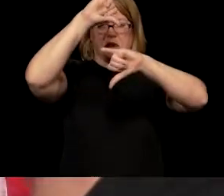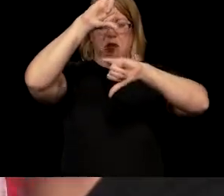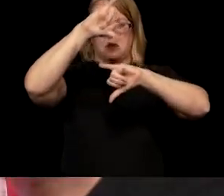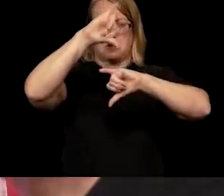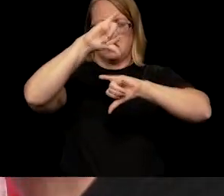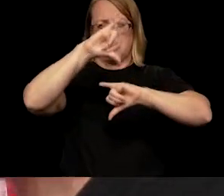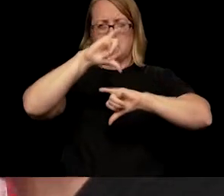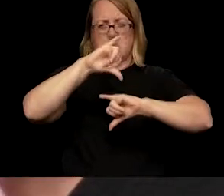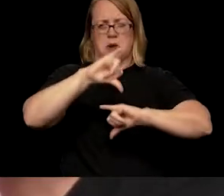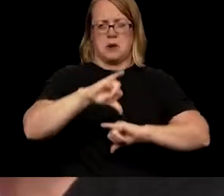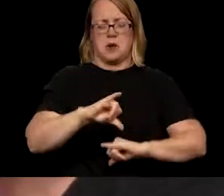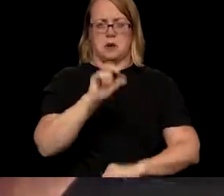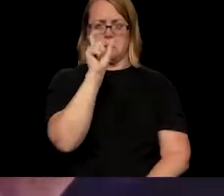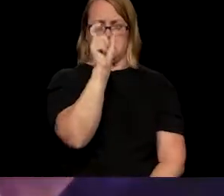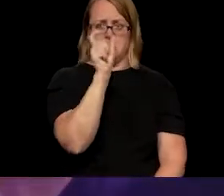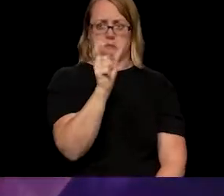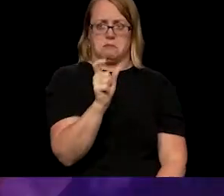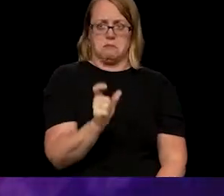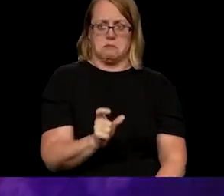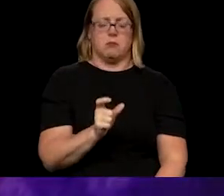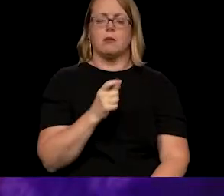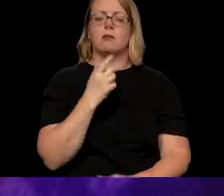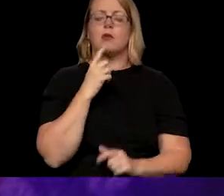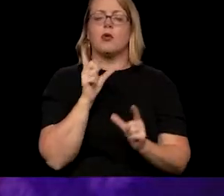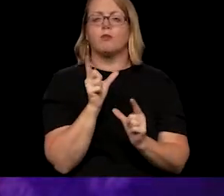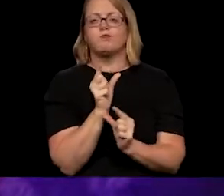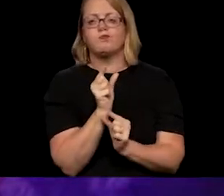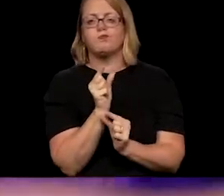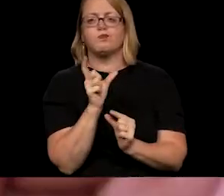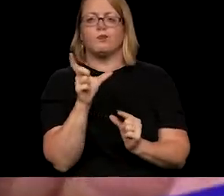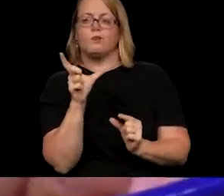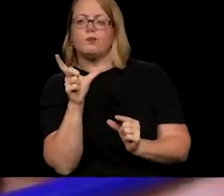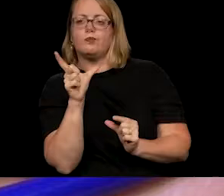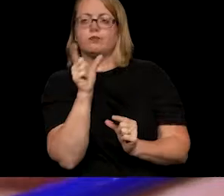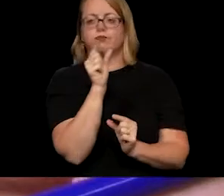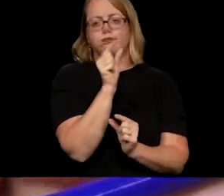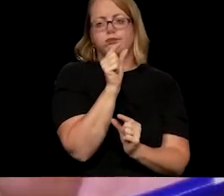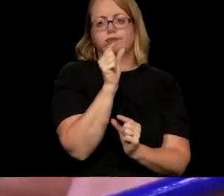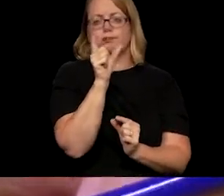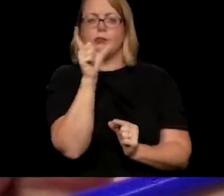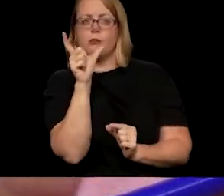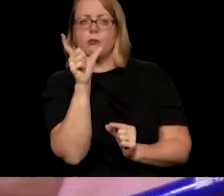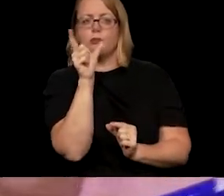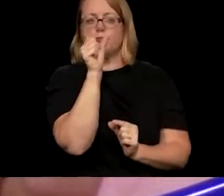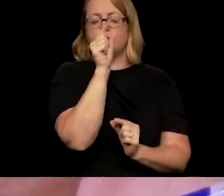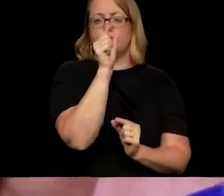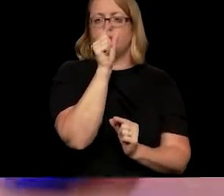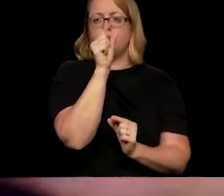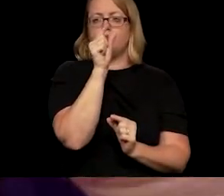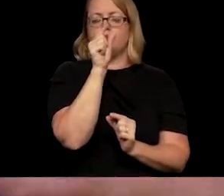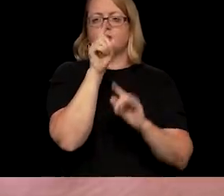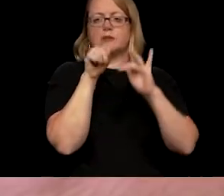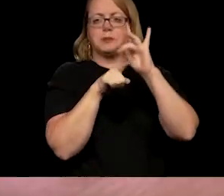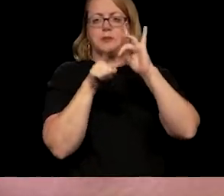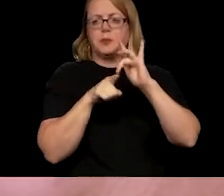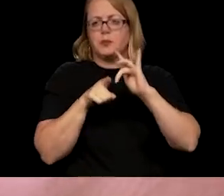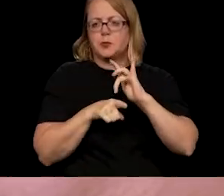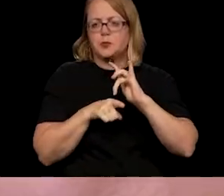You want to keep it natural, keep it random. Just make sure that it's a little bit horizontal.